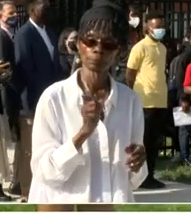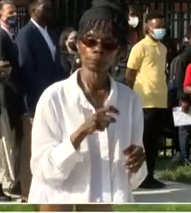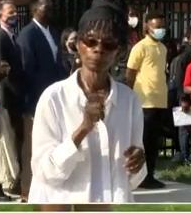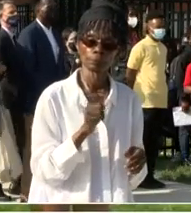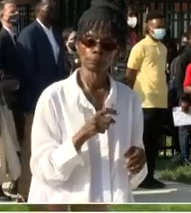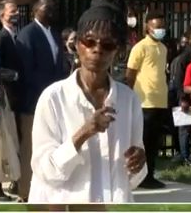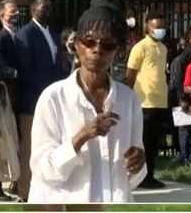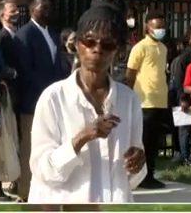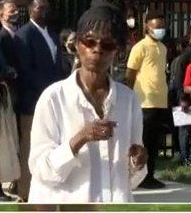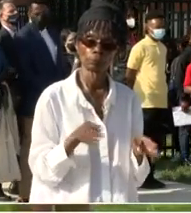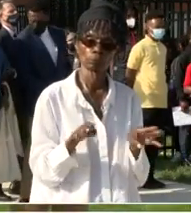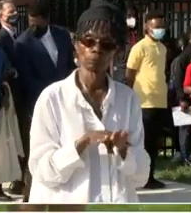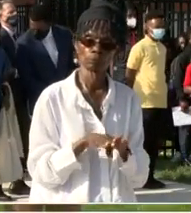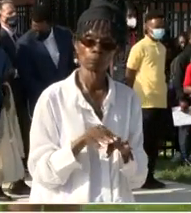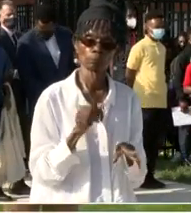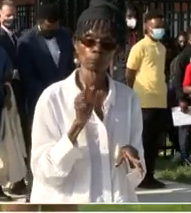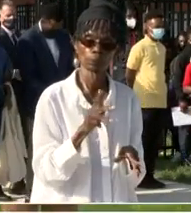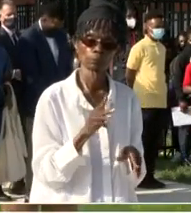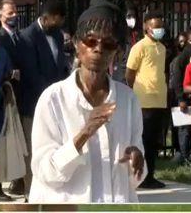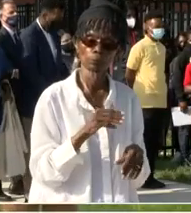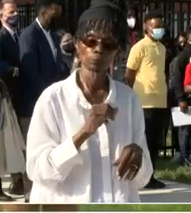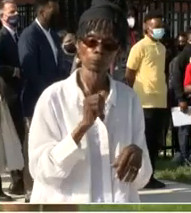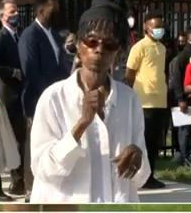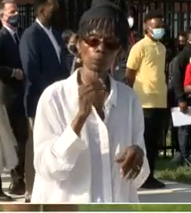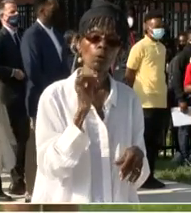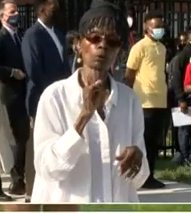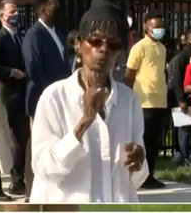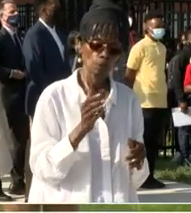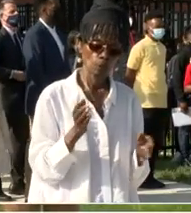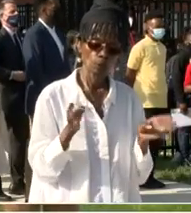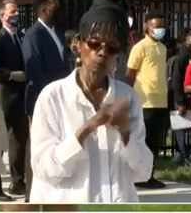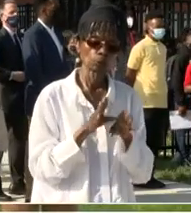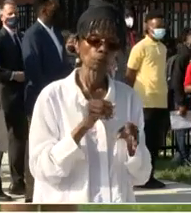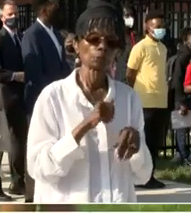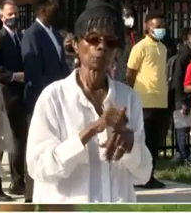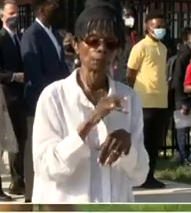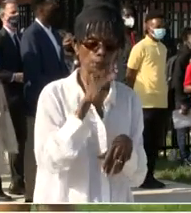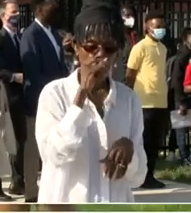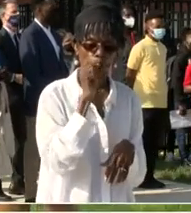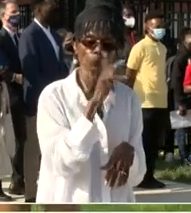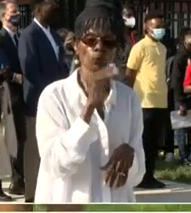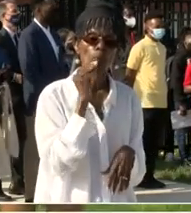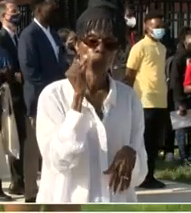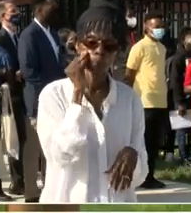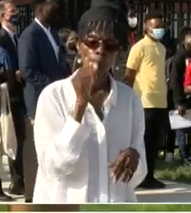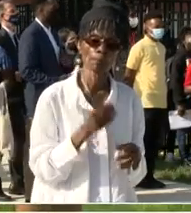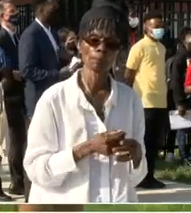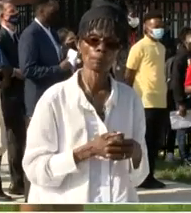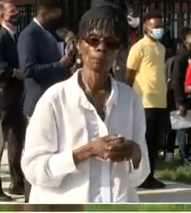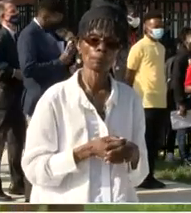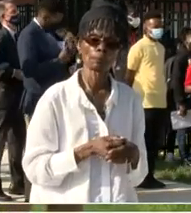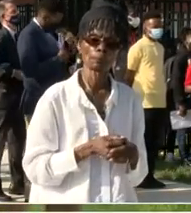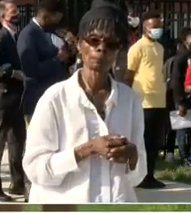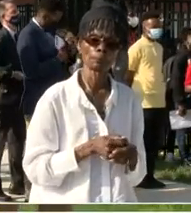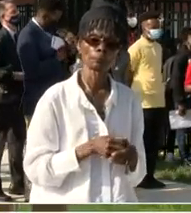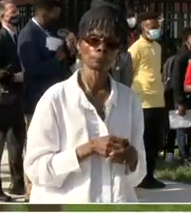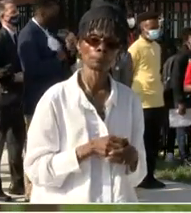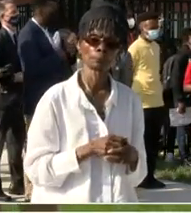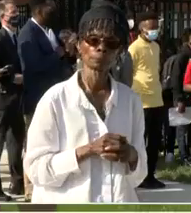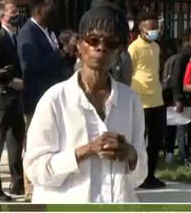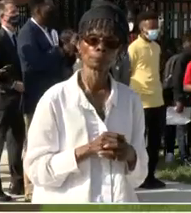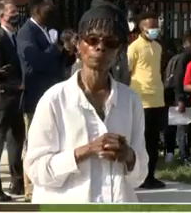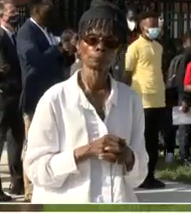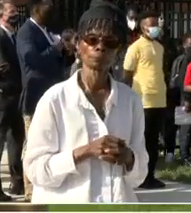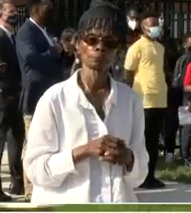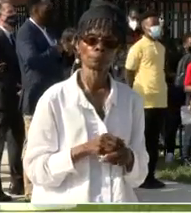and they had to send people home. I mean, how big a challenge is that going to be, and how disruptive would it be? Yeah, so I think we